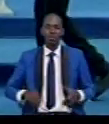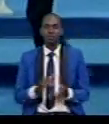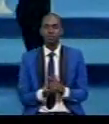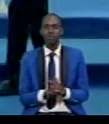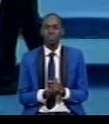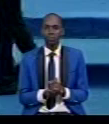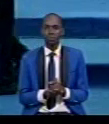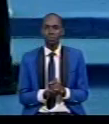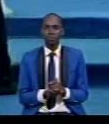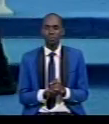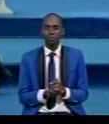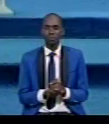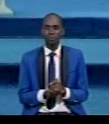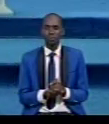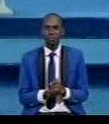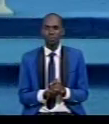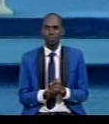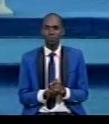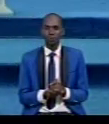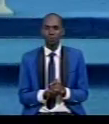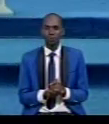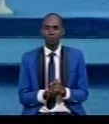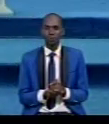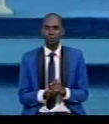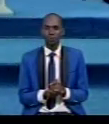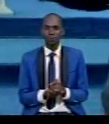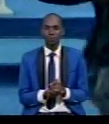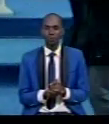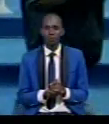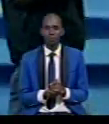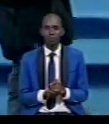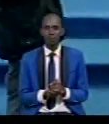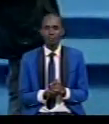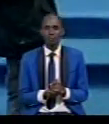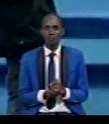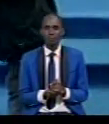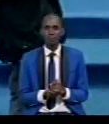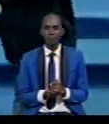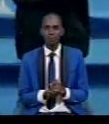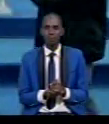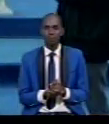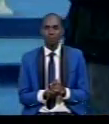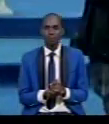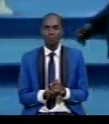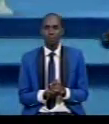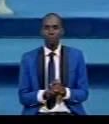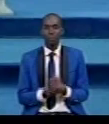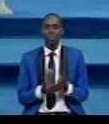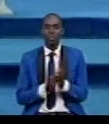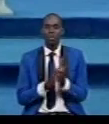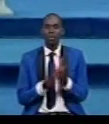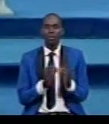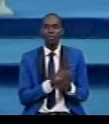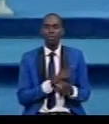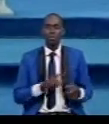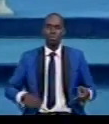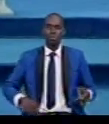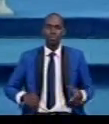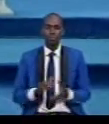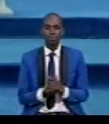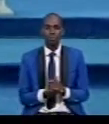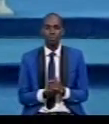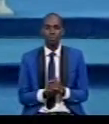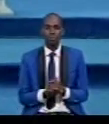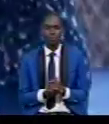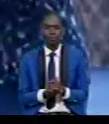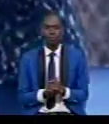Let her also testify. Give her. The Lord. Praise the Lord. Hallelujah. Our sister had